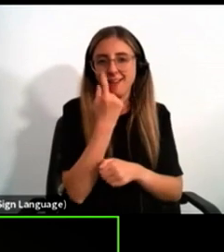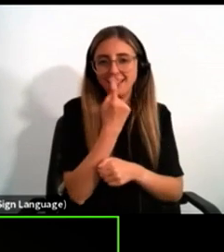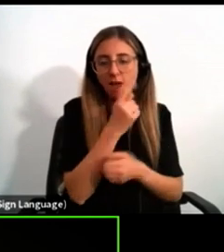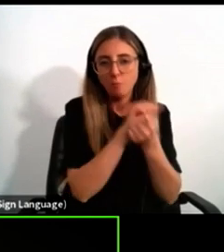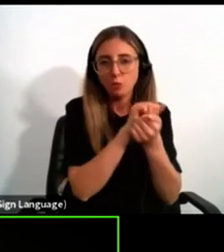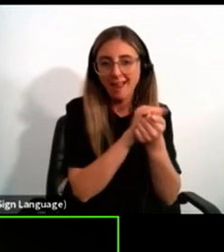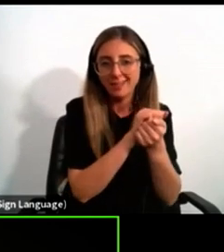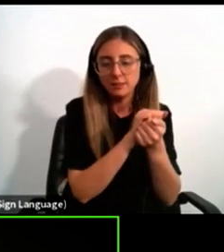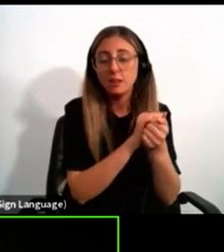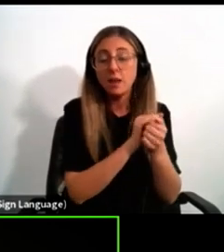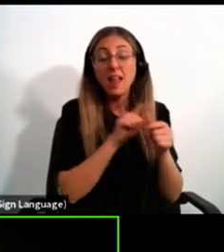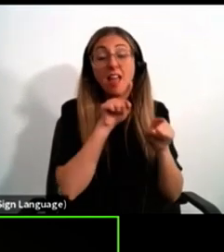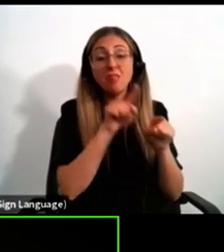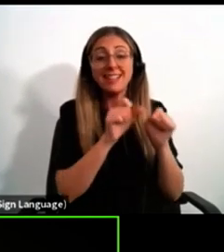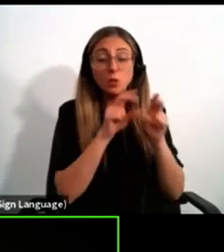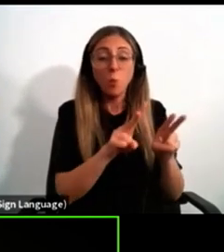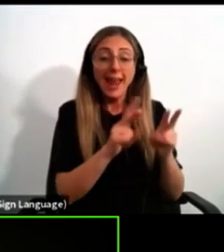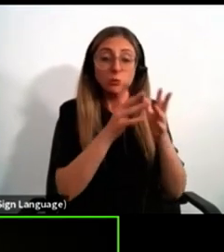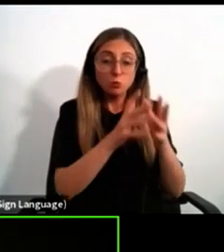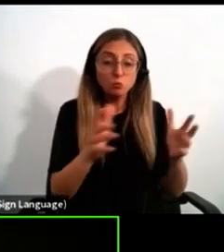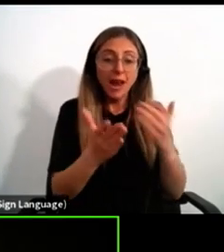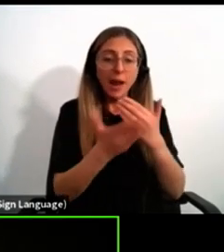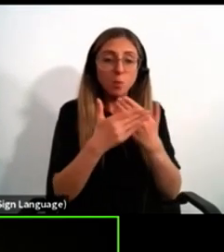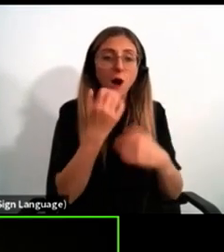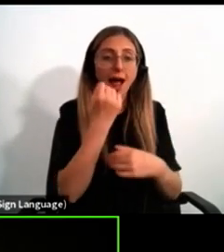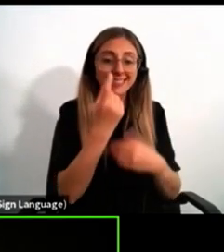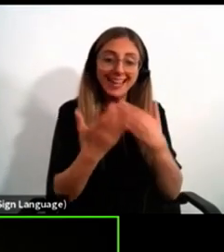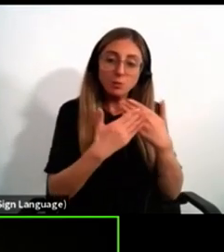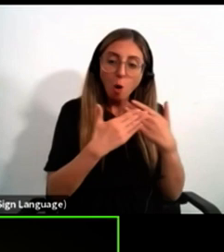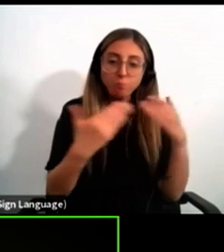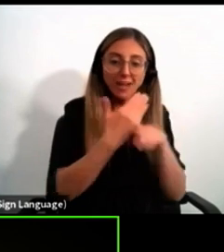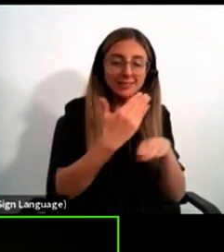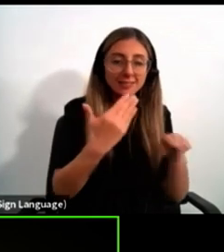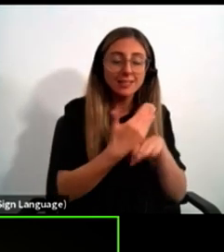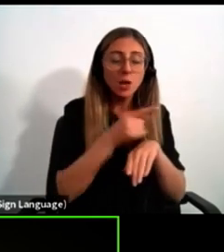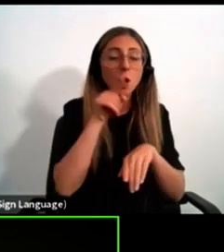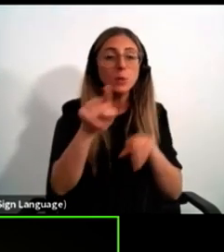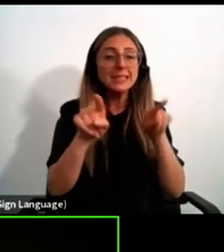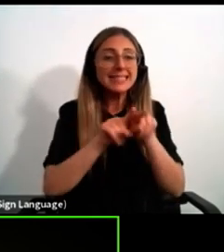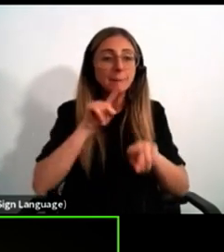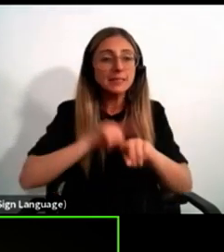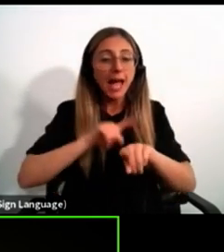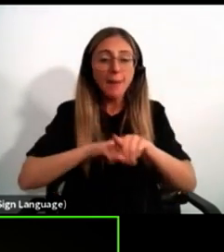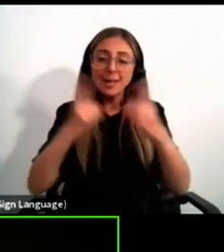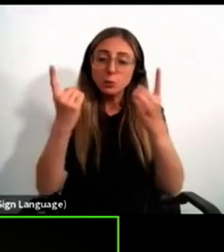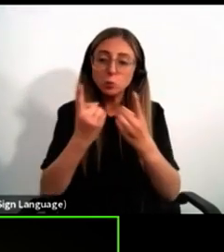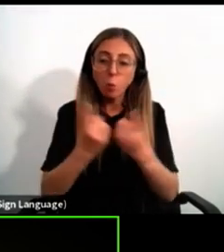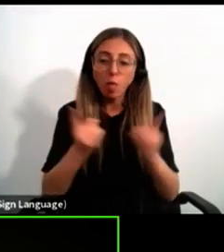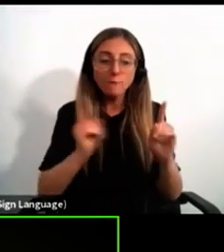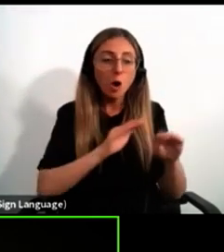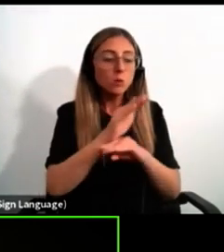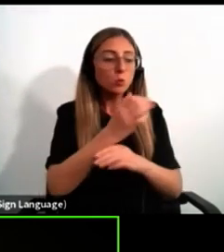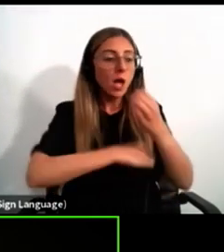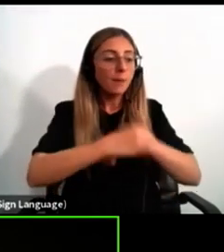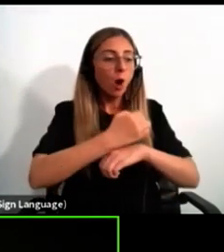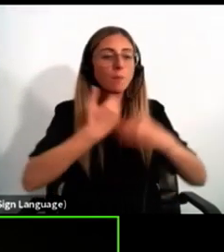this is a way also of generating new innovative ideas, new innovative practices, but then it become a tool for wealth creation.